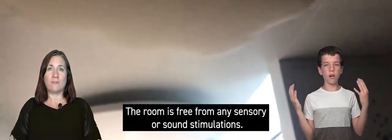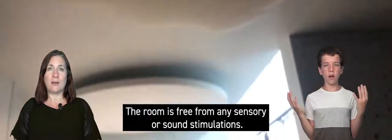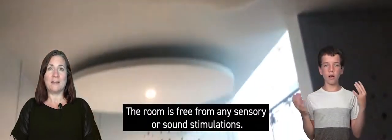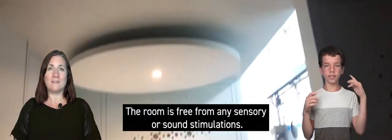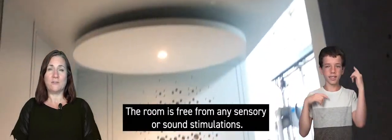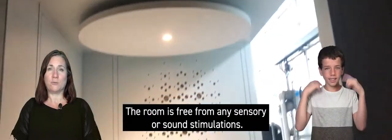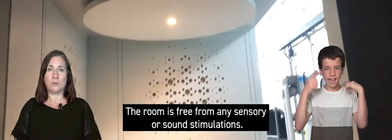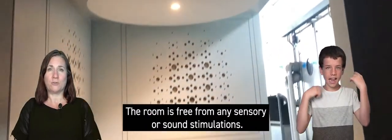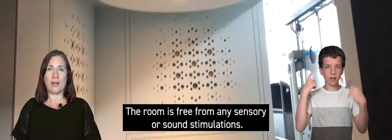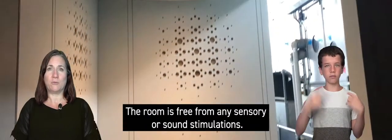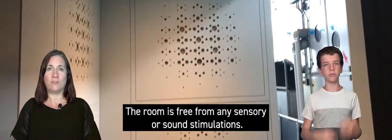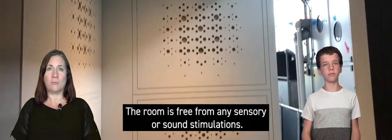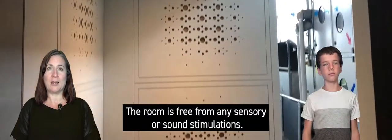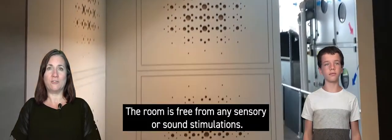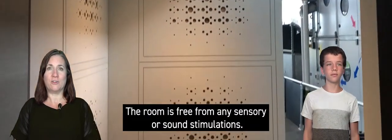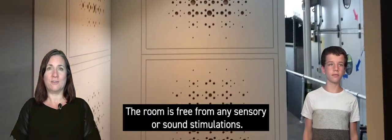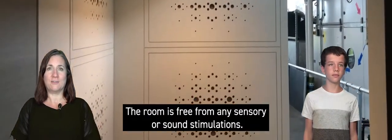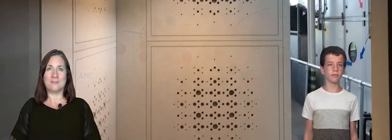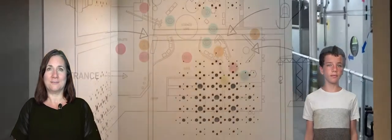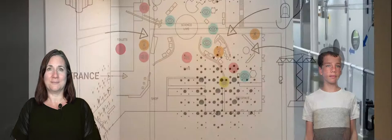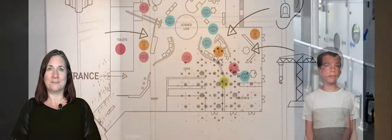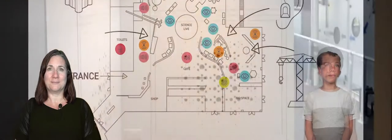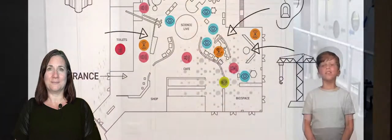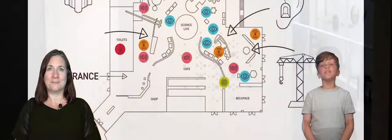is free from any sensory or sound stimulations.